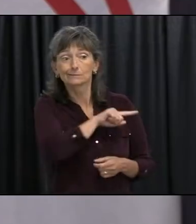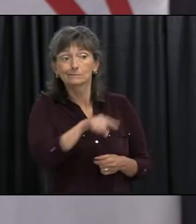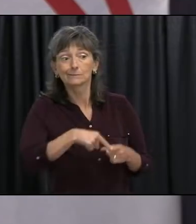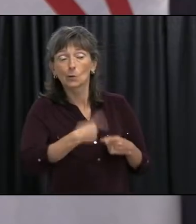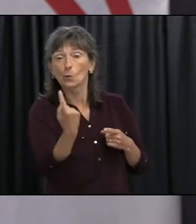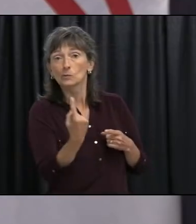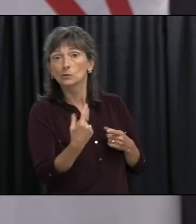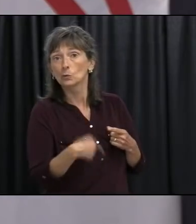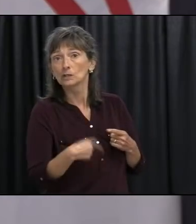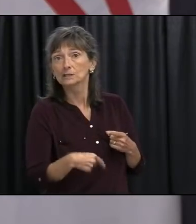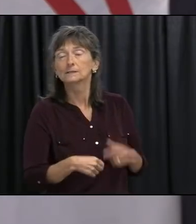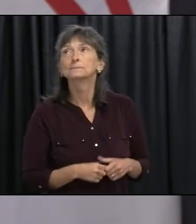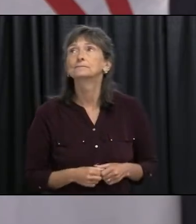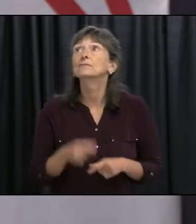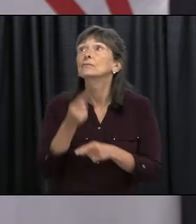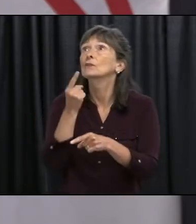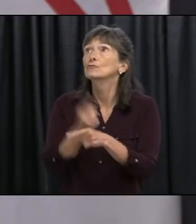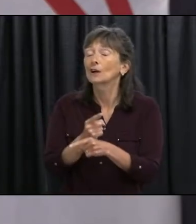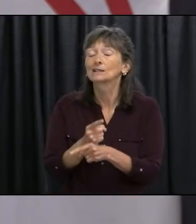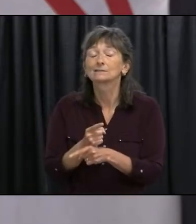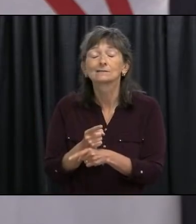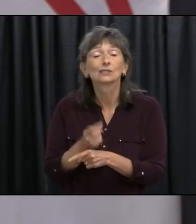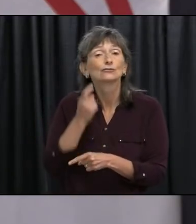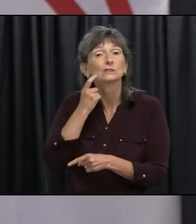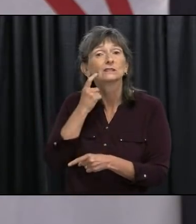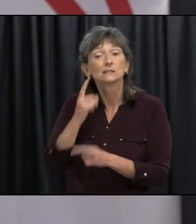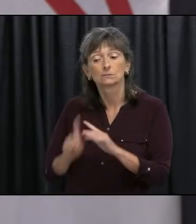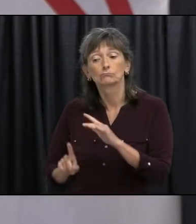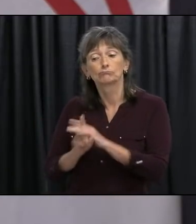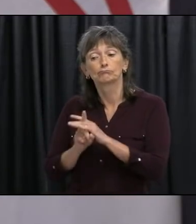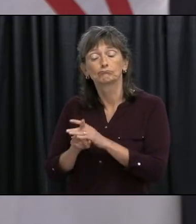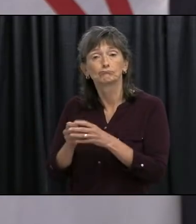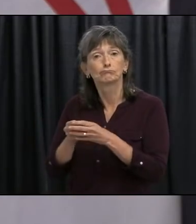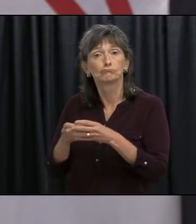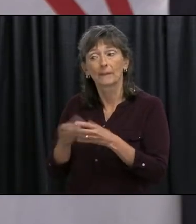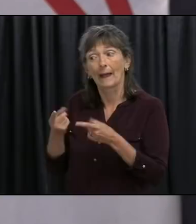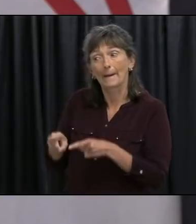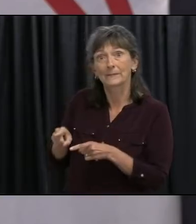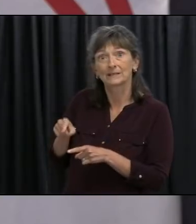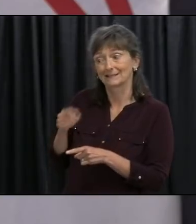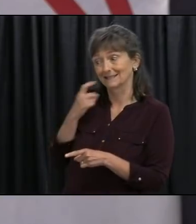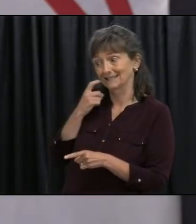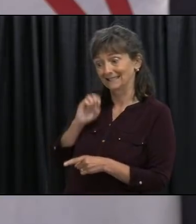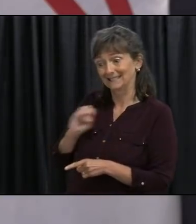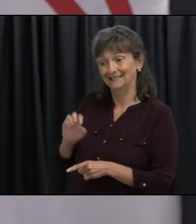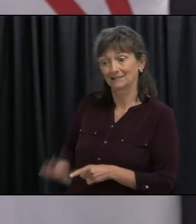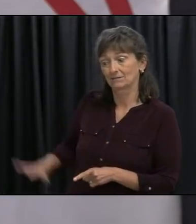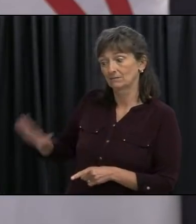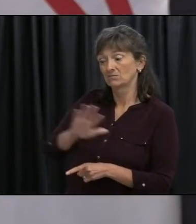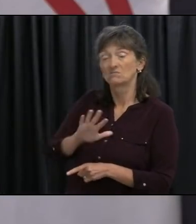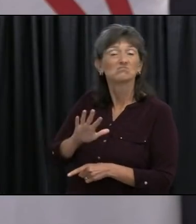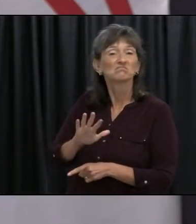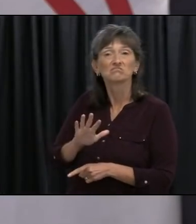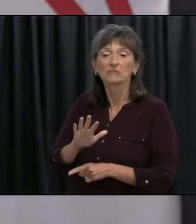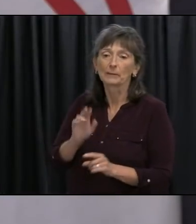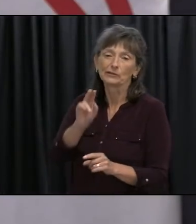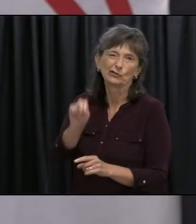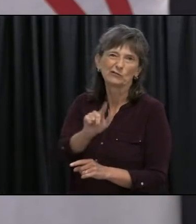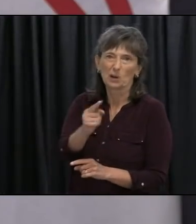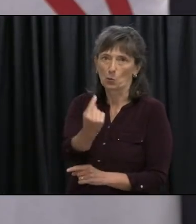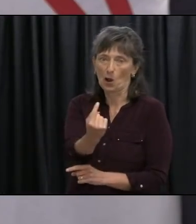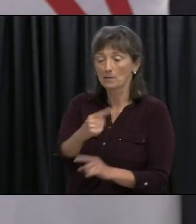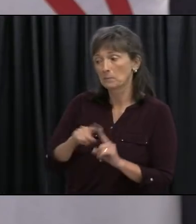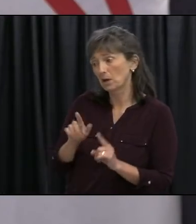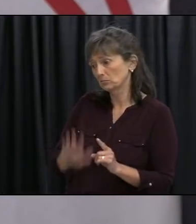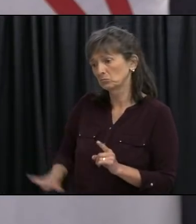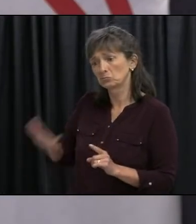Kellyanne, and you're absolutely right in the fact that the cases that we would have seen in throughout Atlantic Canada, not many in Newfoundland and Labrador, just the one,